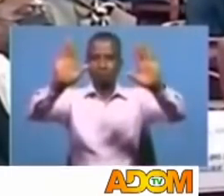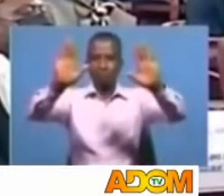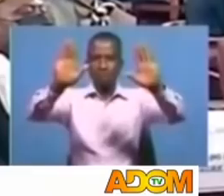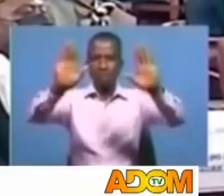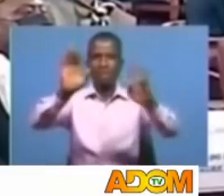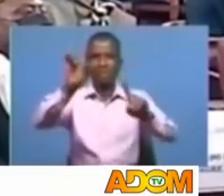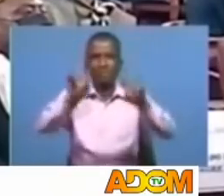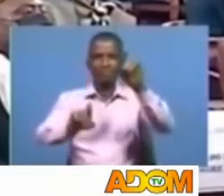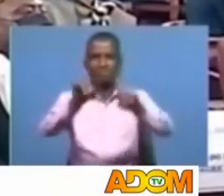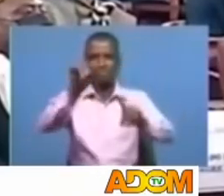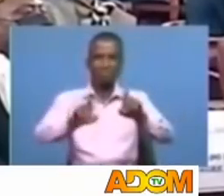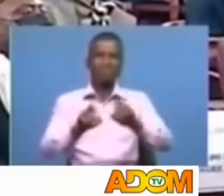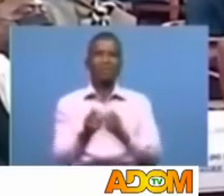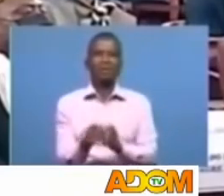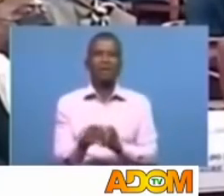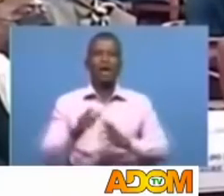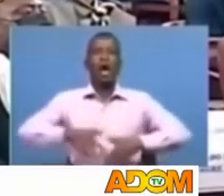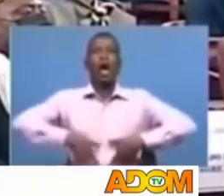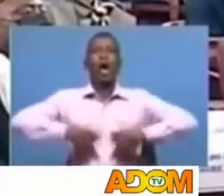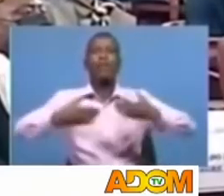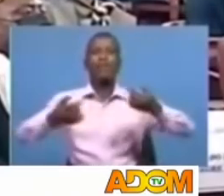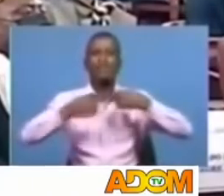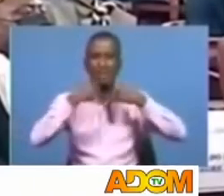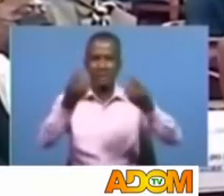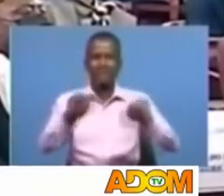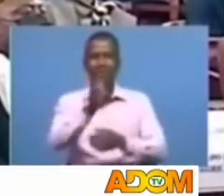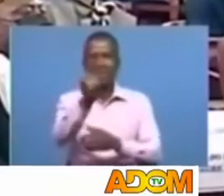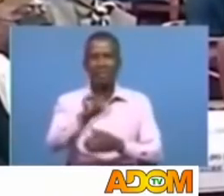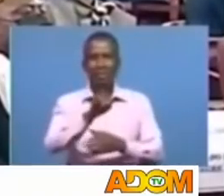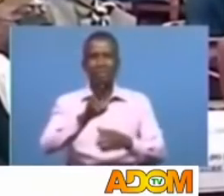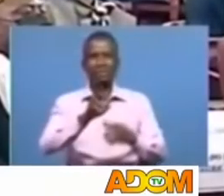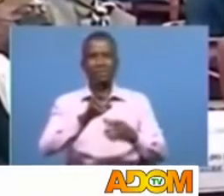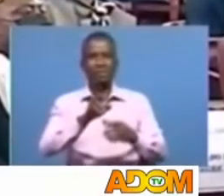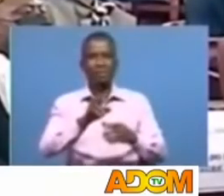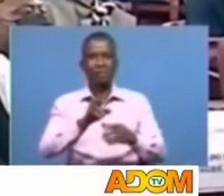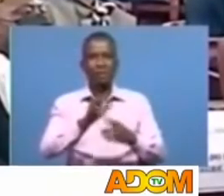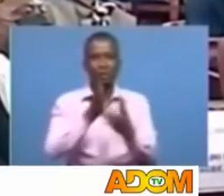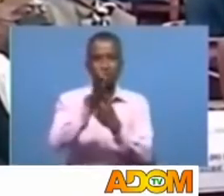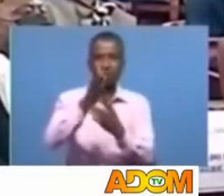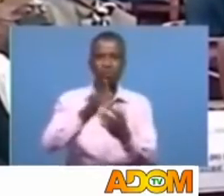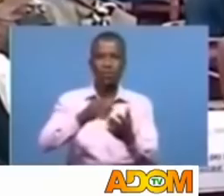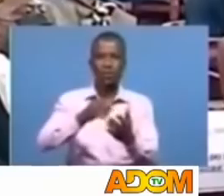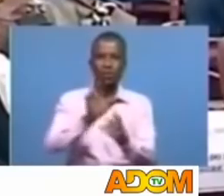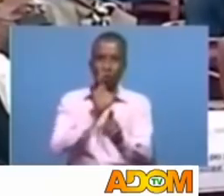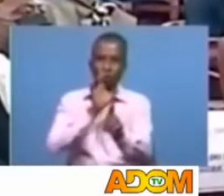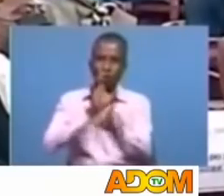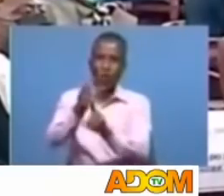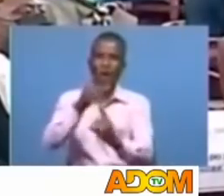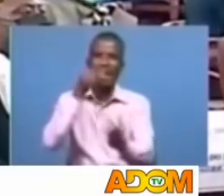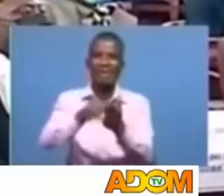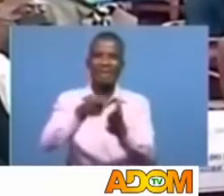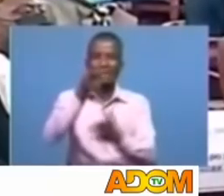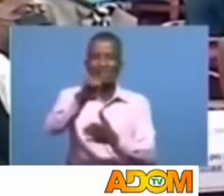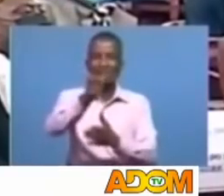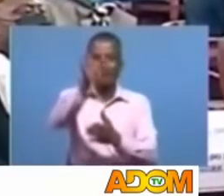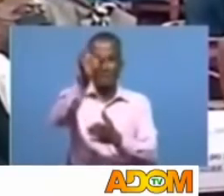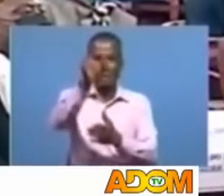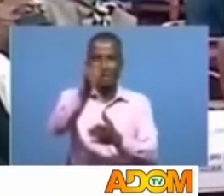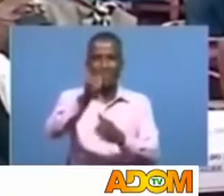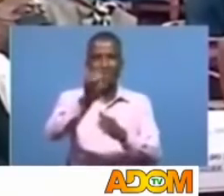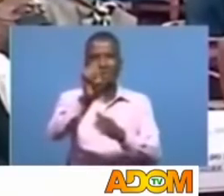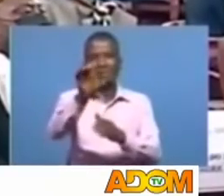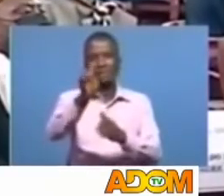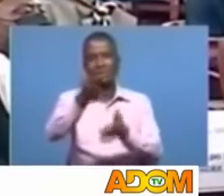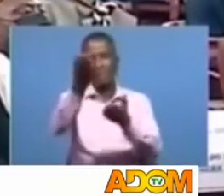testify using the time-tested subpoena procedure that we seek